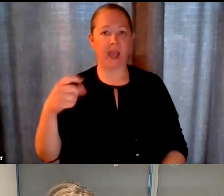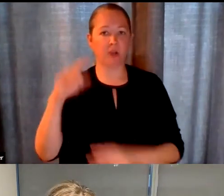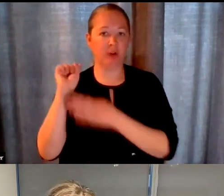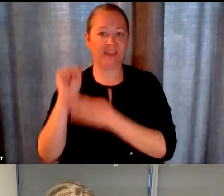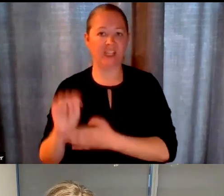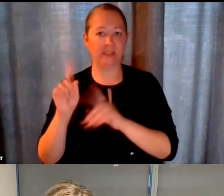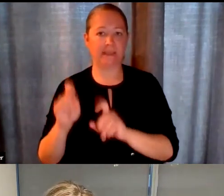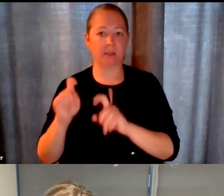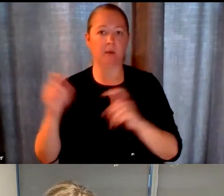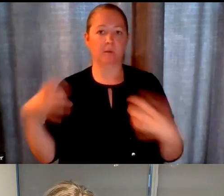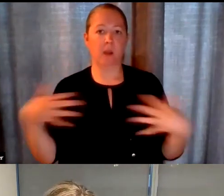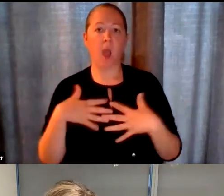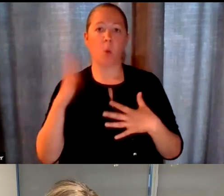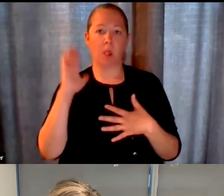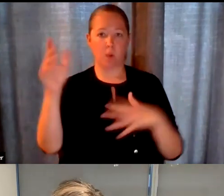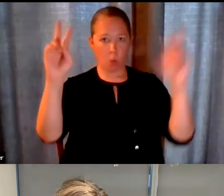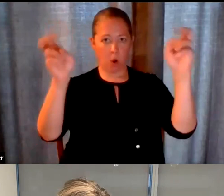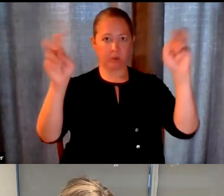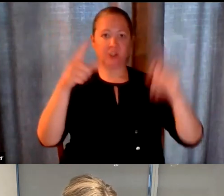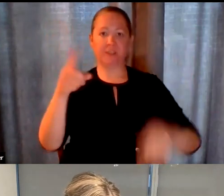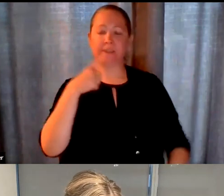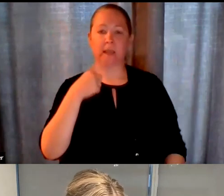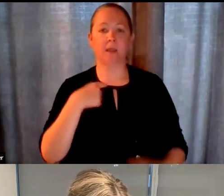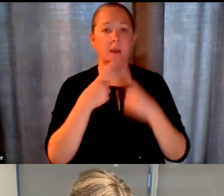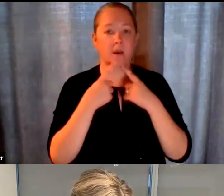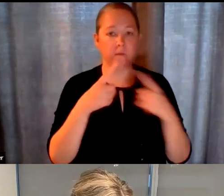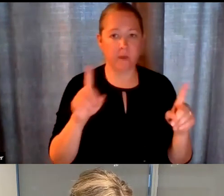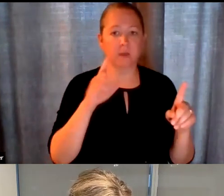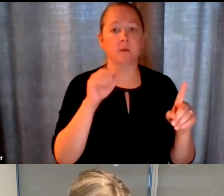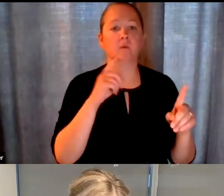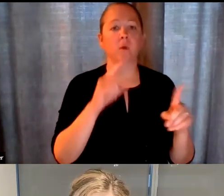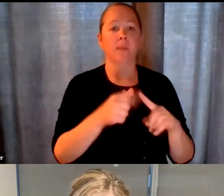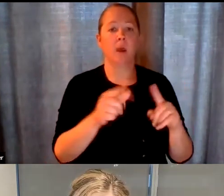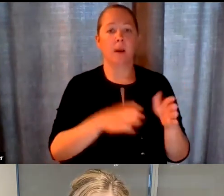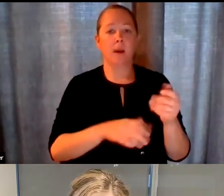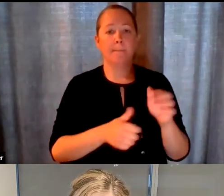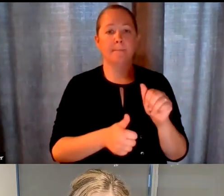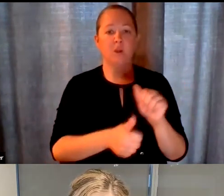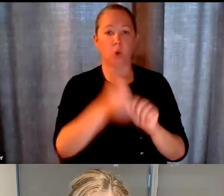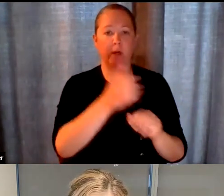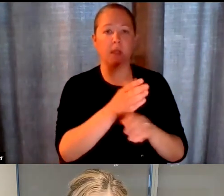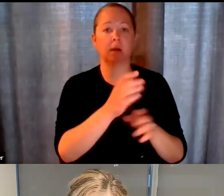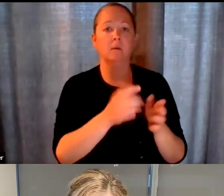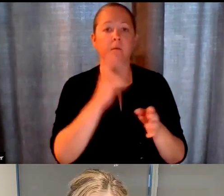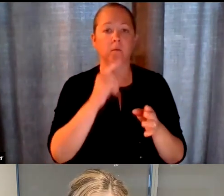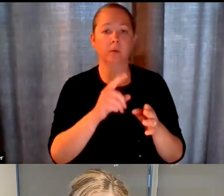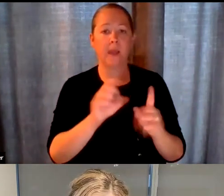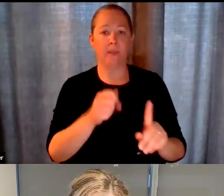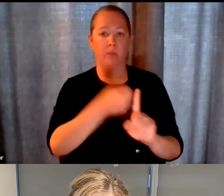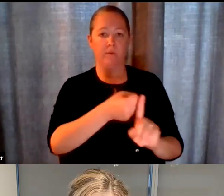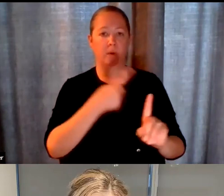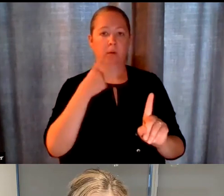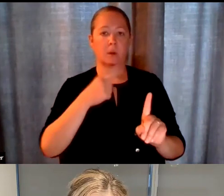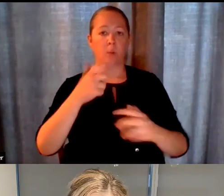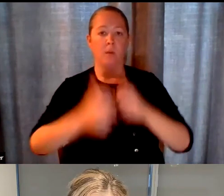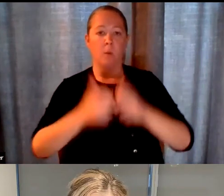And I'm going to quote from her. She says, the effects of the majority's new rule could be profound. The problem with elevating history and tradition over